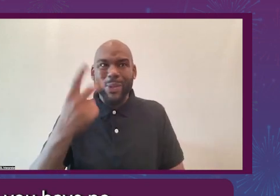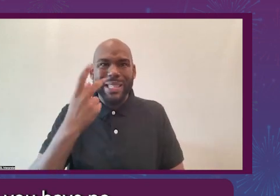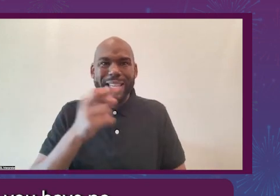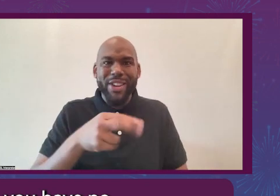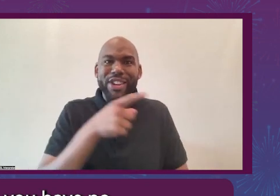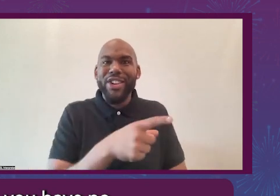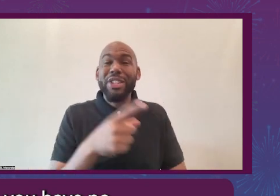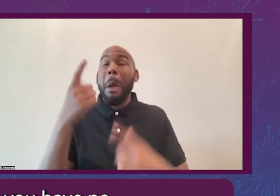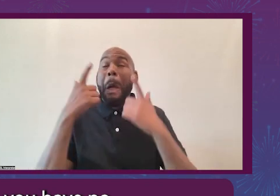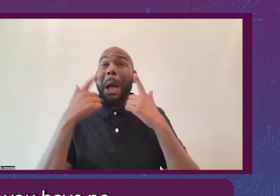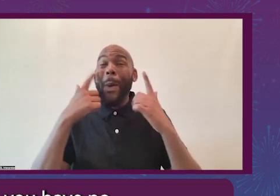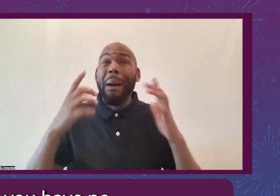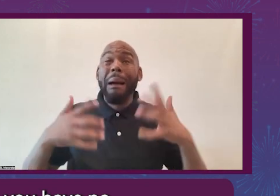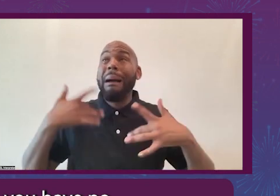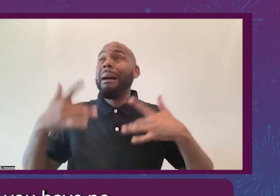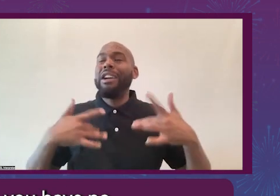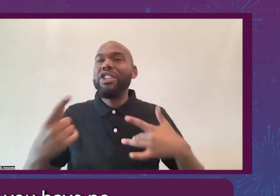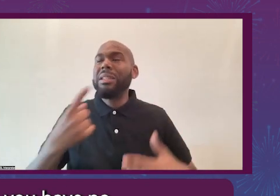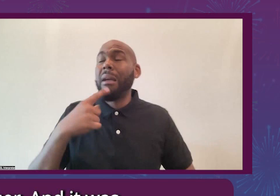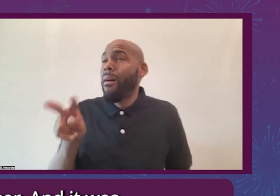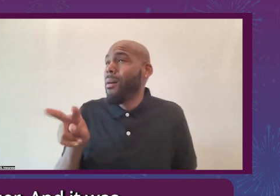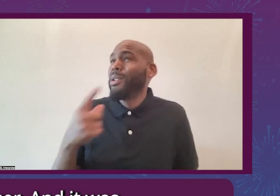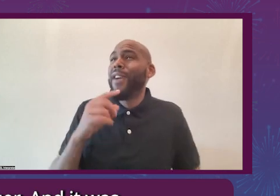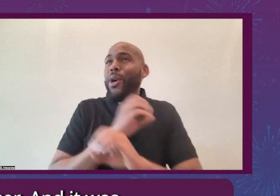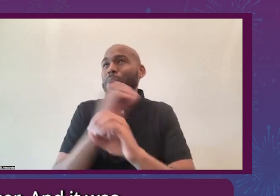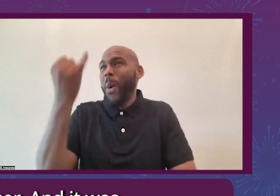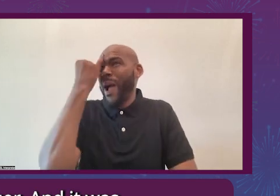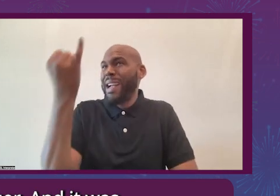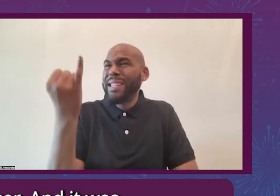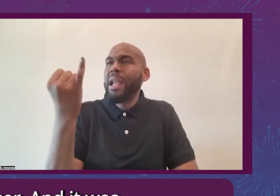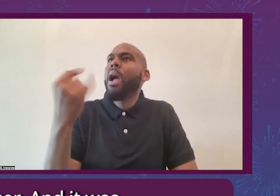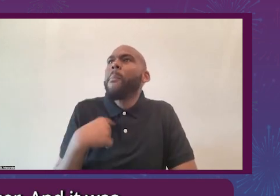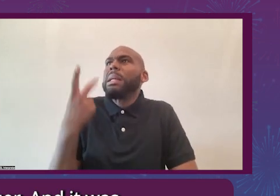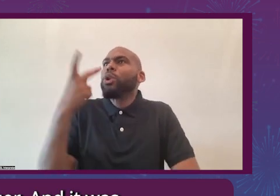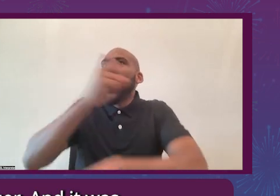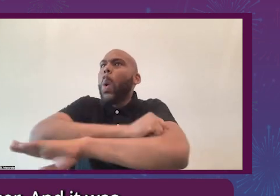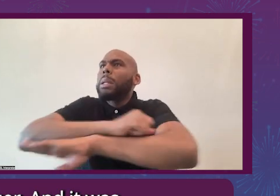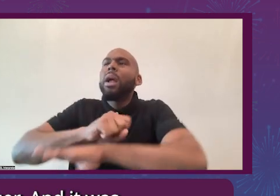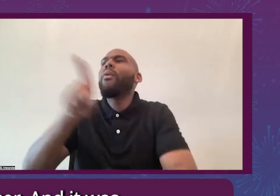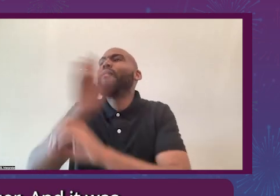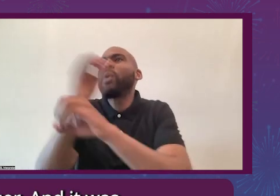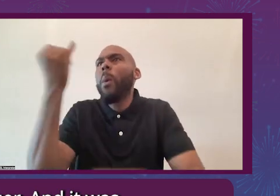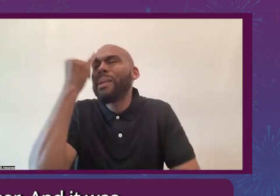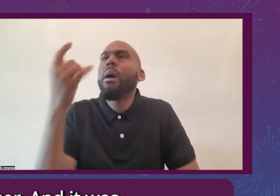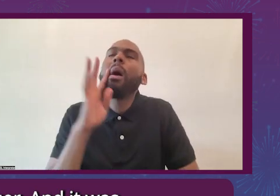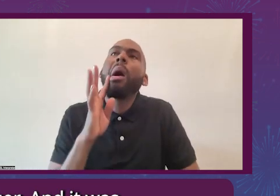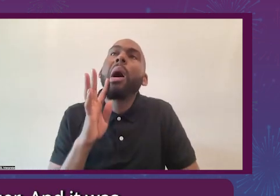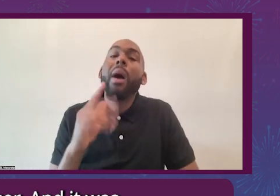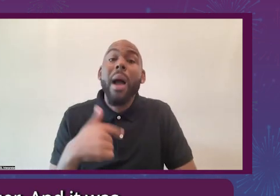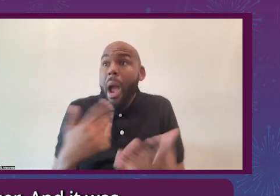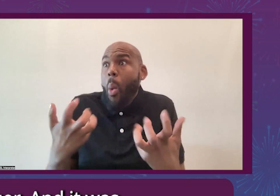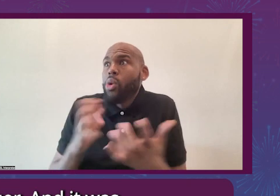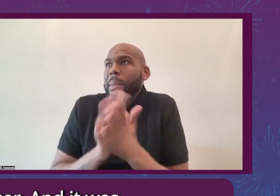like, you have no idea what this meant to me to see you up there. You know, I wanted to be a singer.